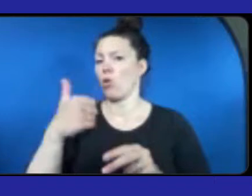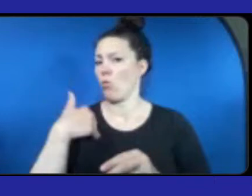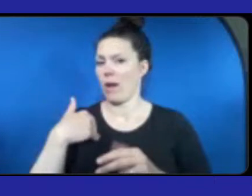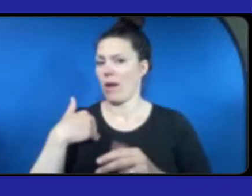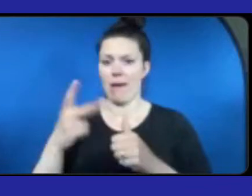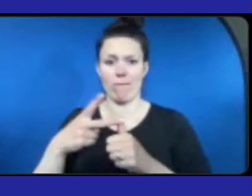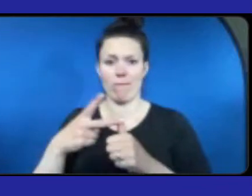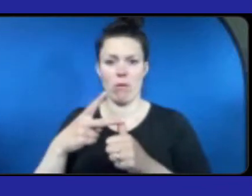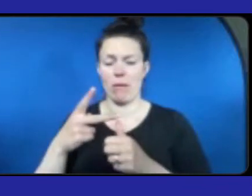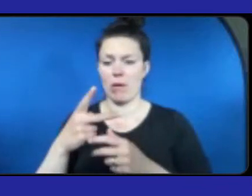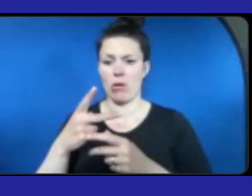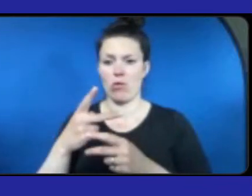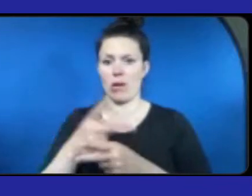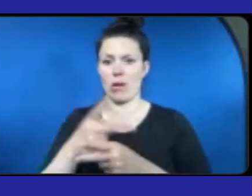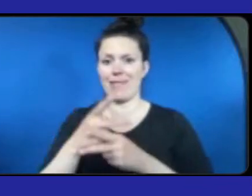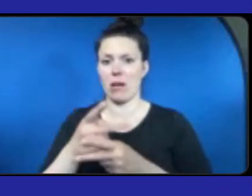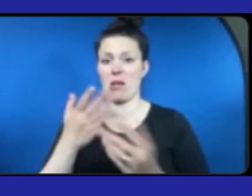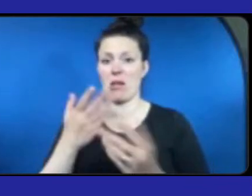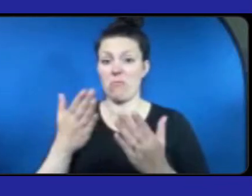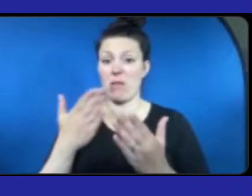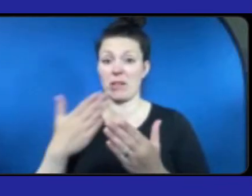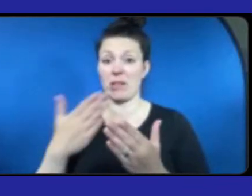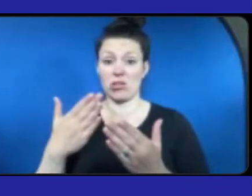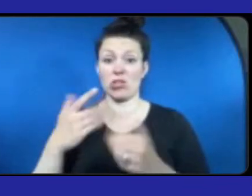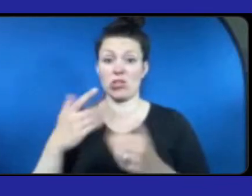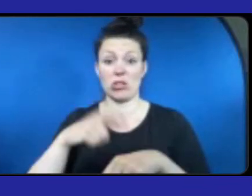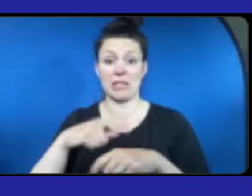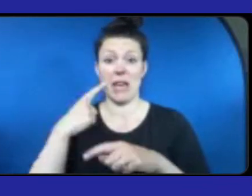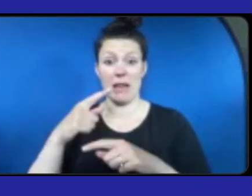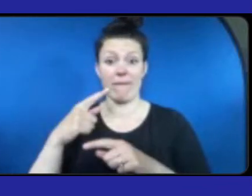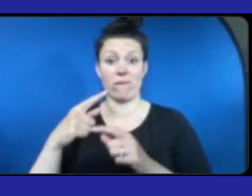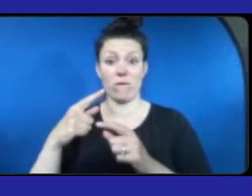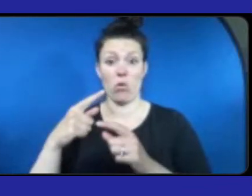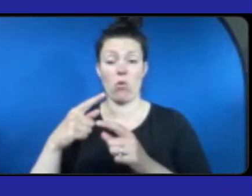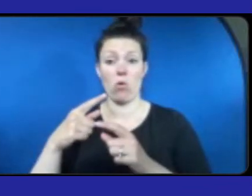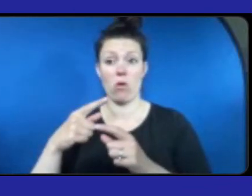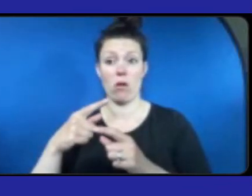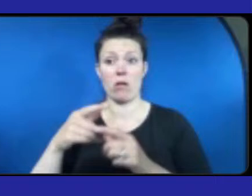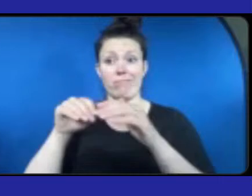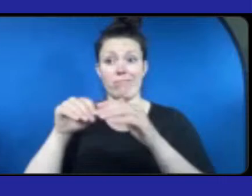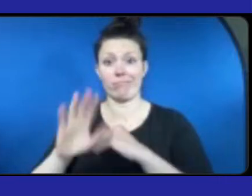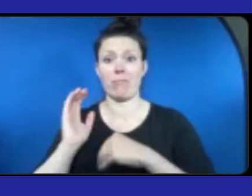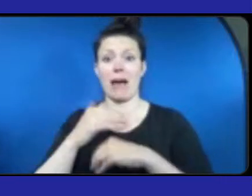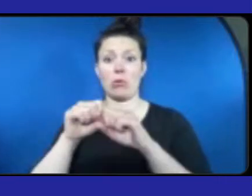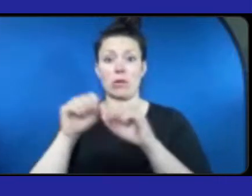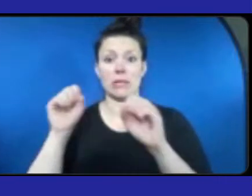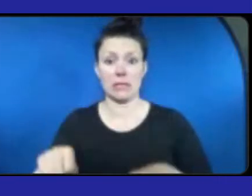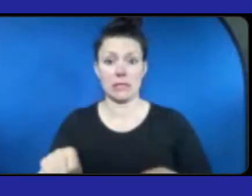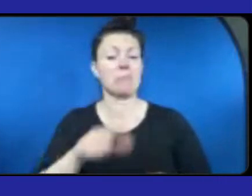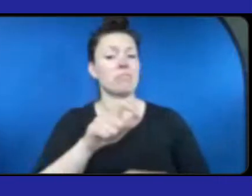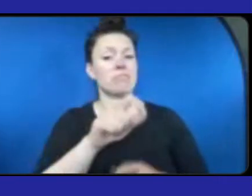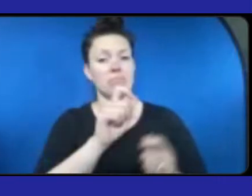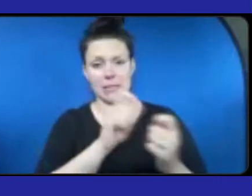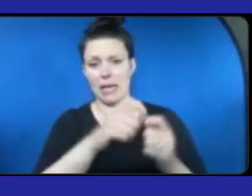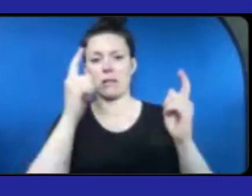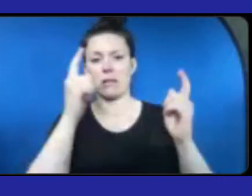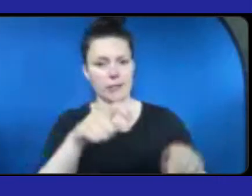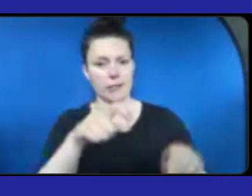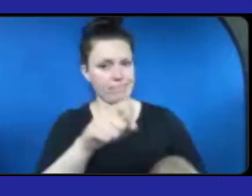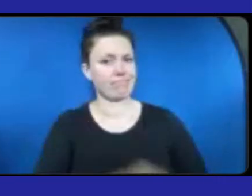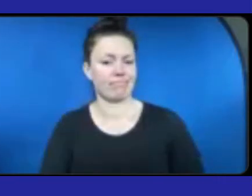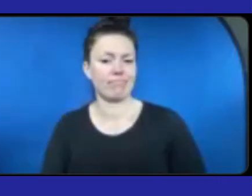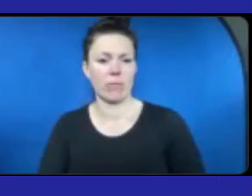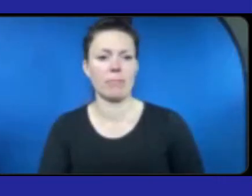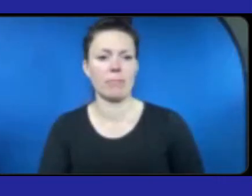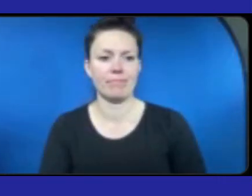care, it's probably a good place to do an entrance to our system. Exactly. So might be interesting to see that. Exactly. Okay.